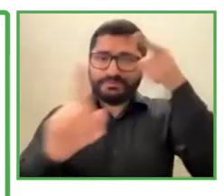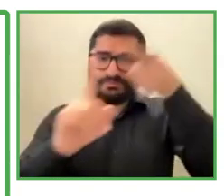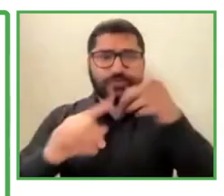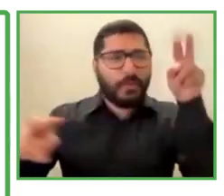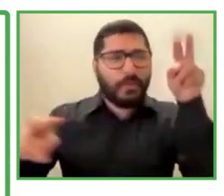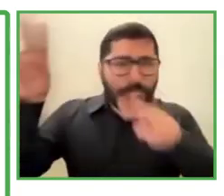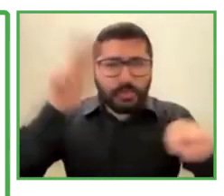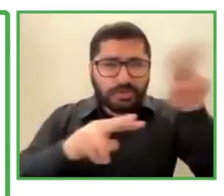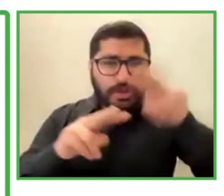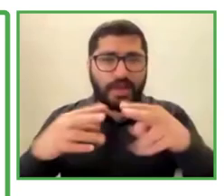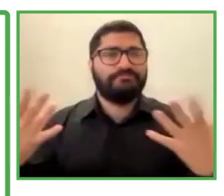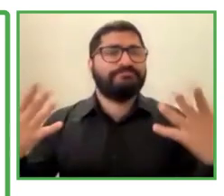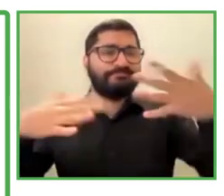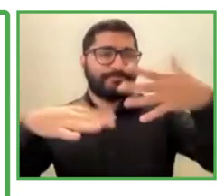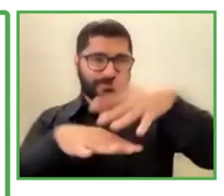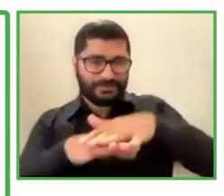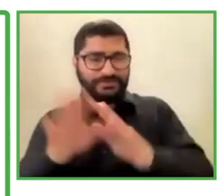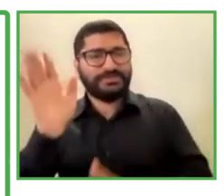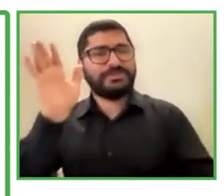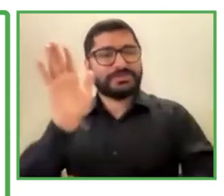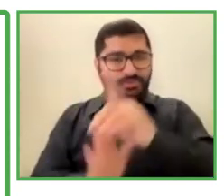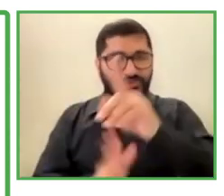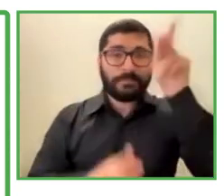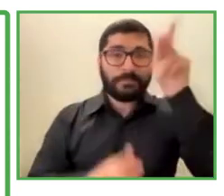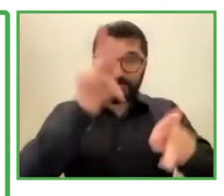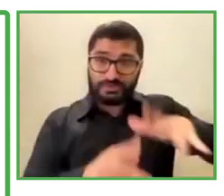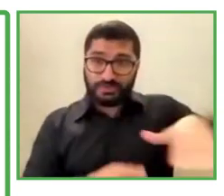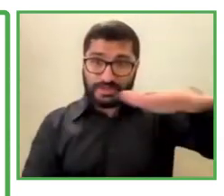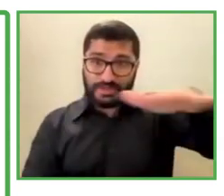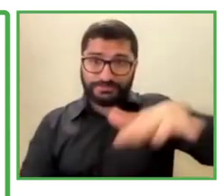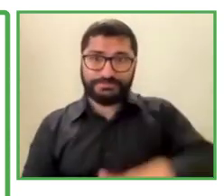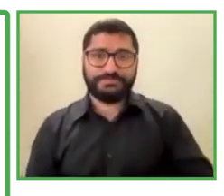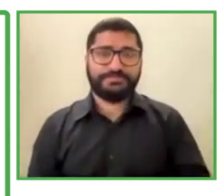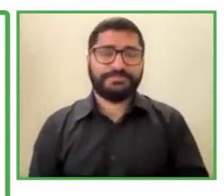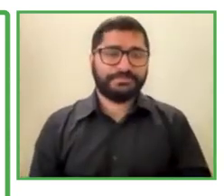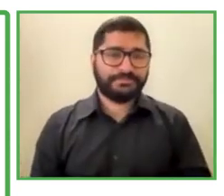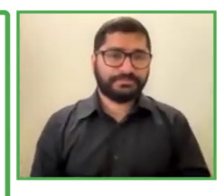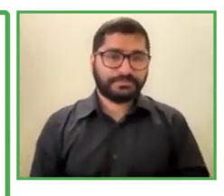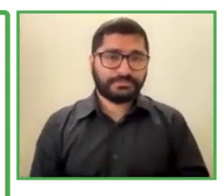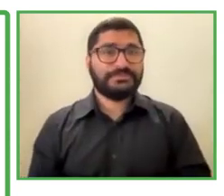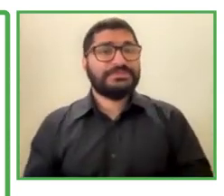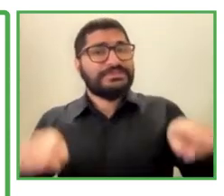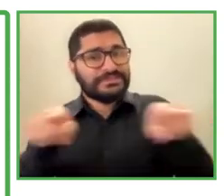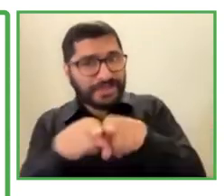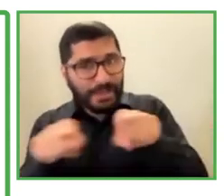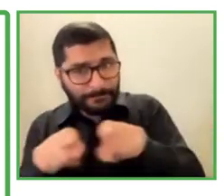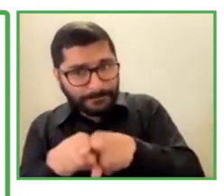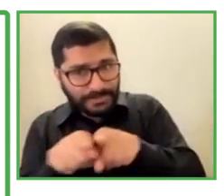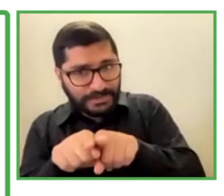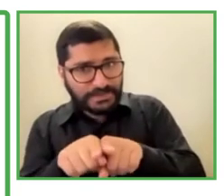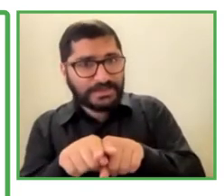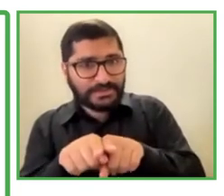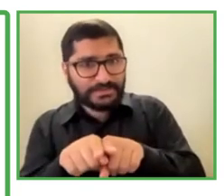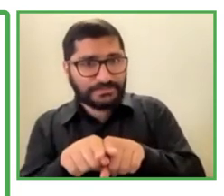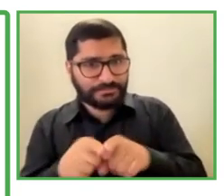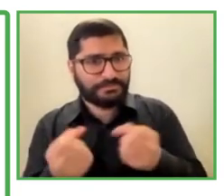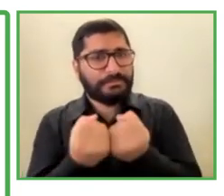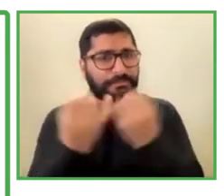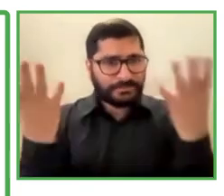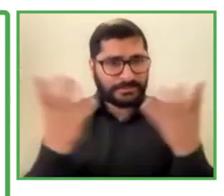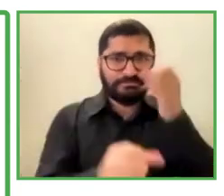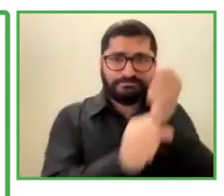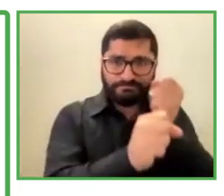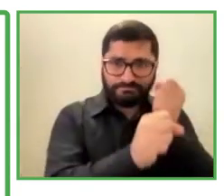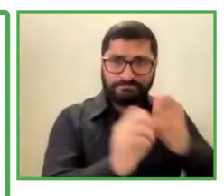elderly, as to work with the development of the person. And of course, the work in this